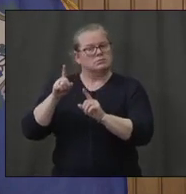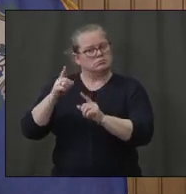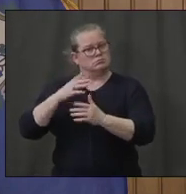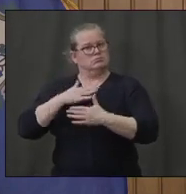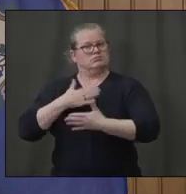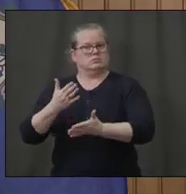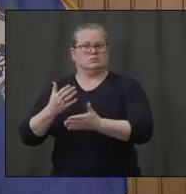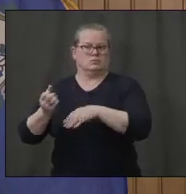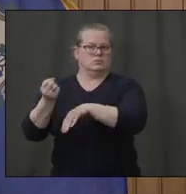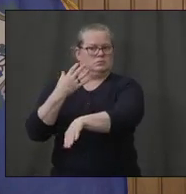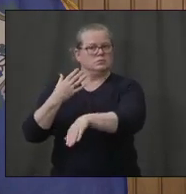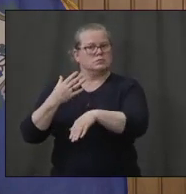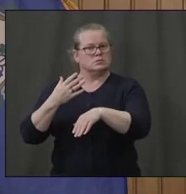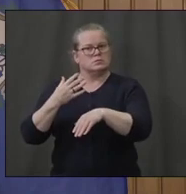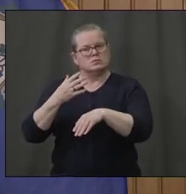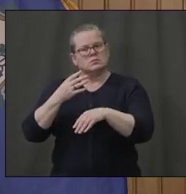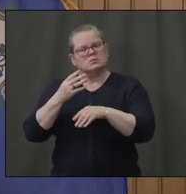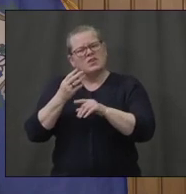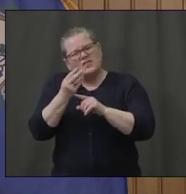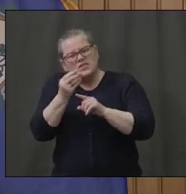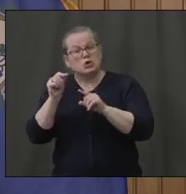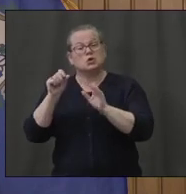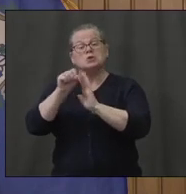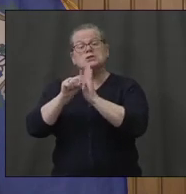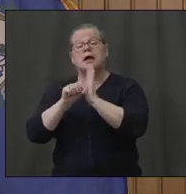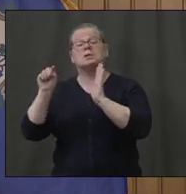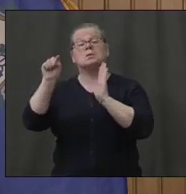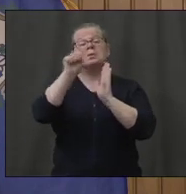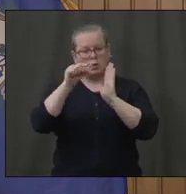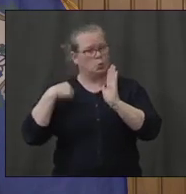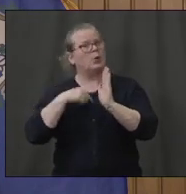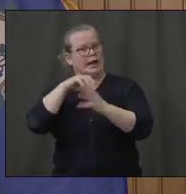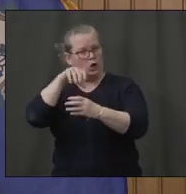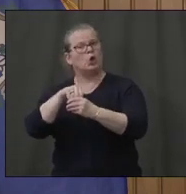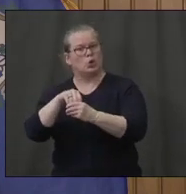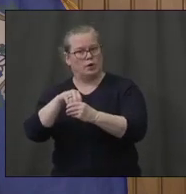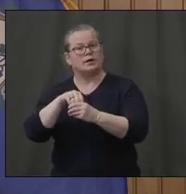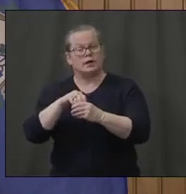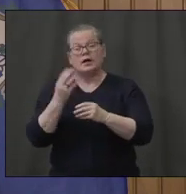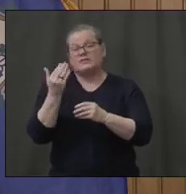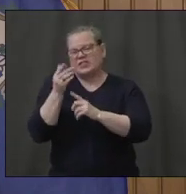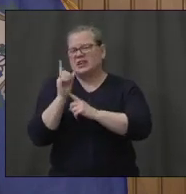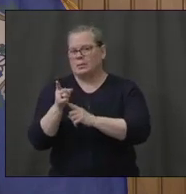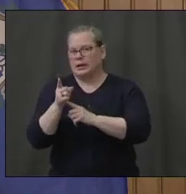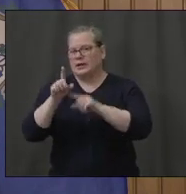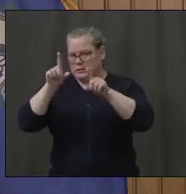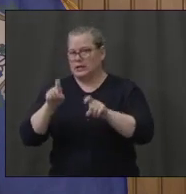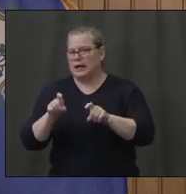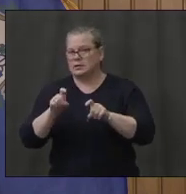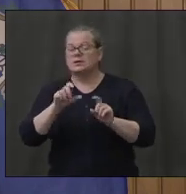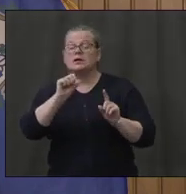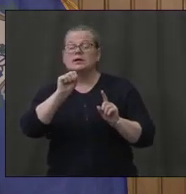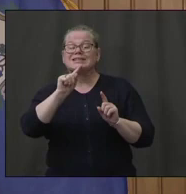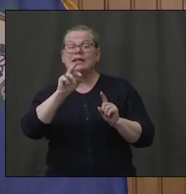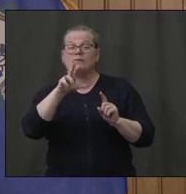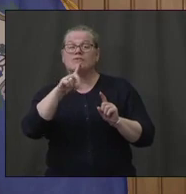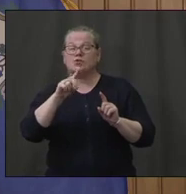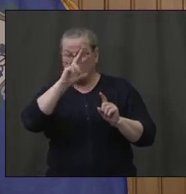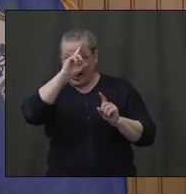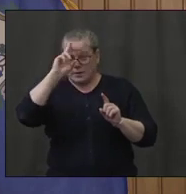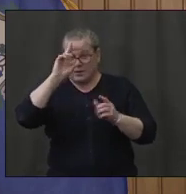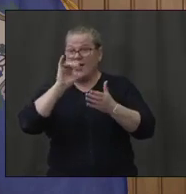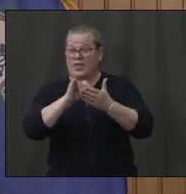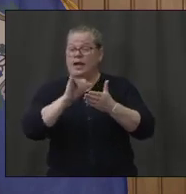their 15-minute tests in operation. They're doing that right now down in Stanford Hospital. So people go into ICU, we're going to be